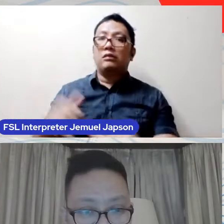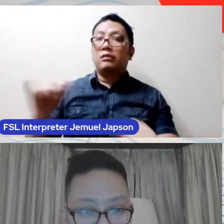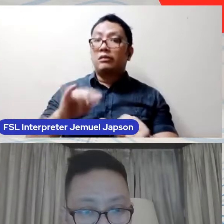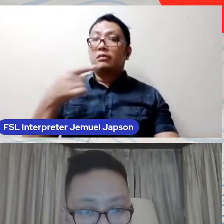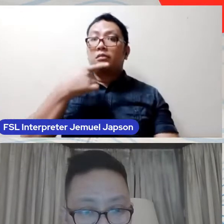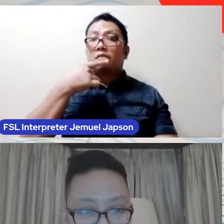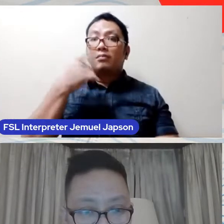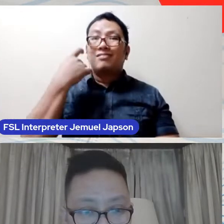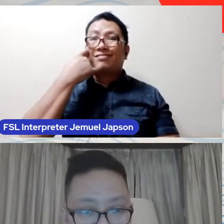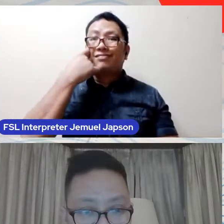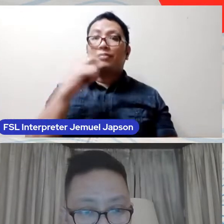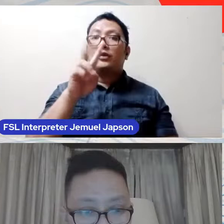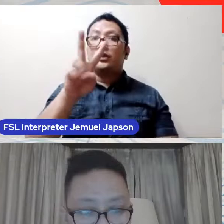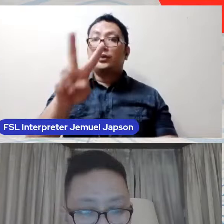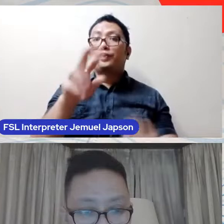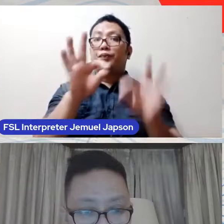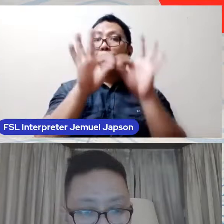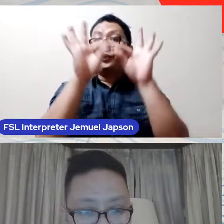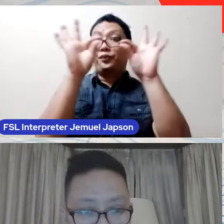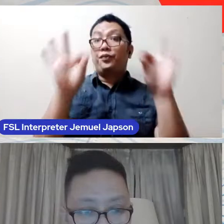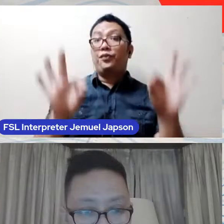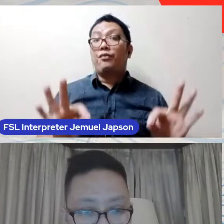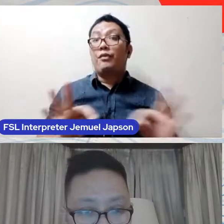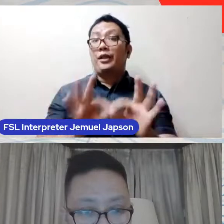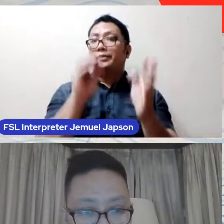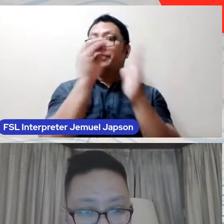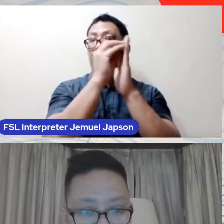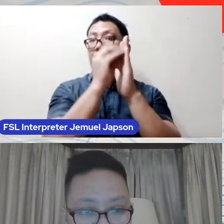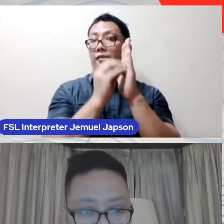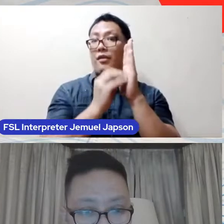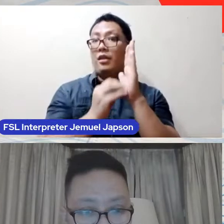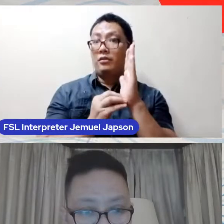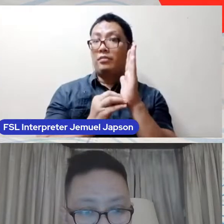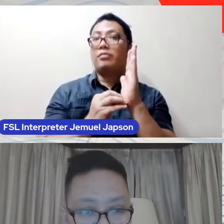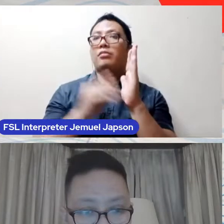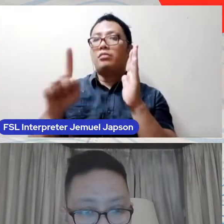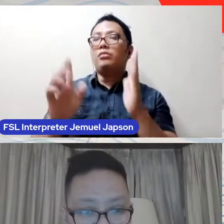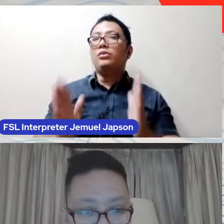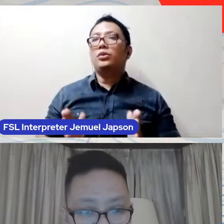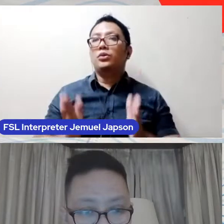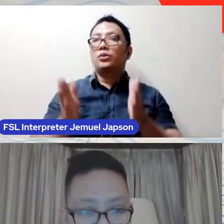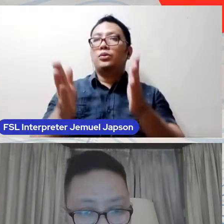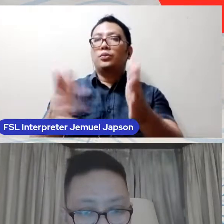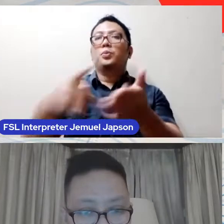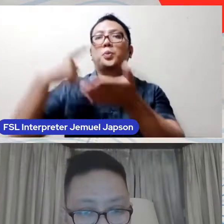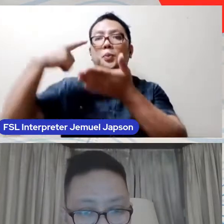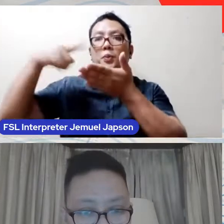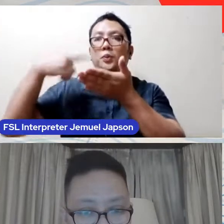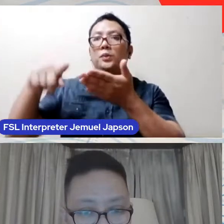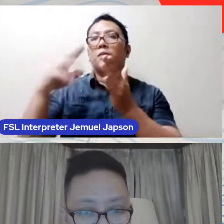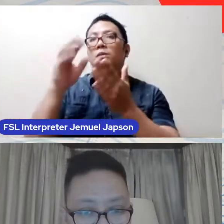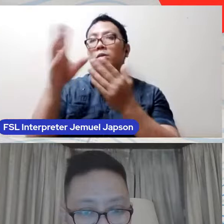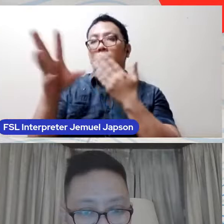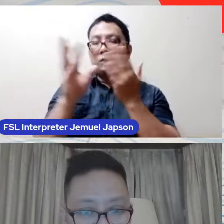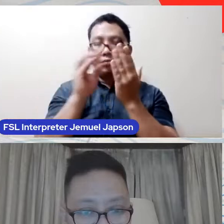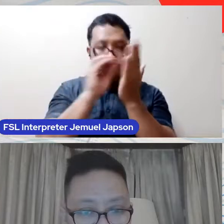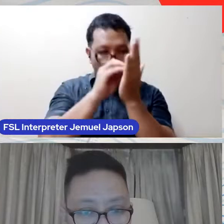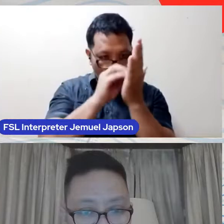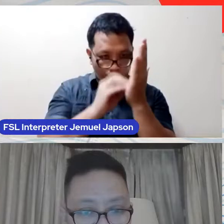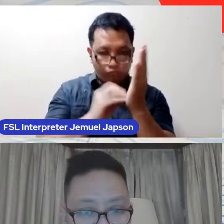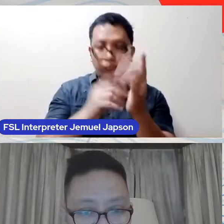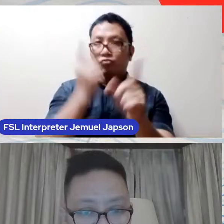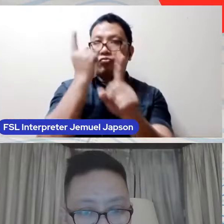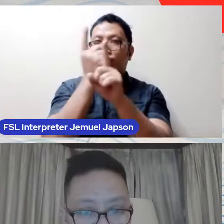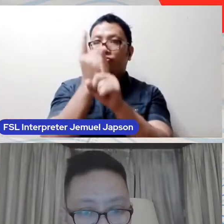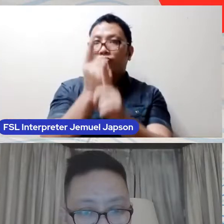na forms, when this is filled up, it is also a way for them to check na yung recording nila ay tama, kung